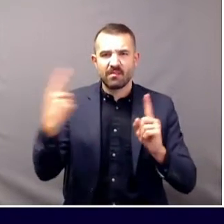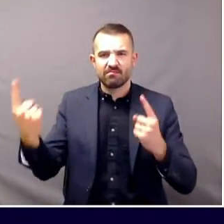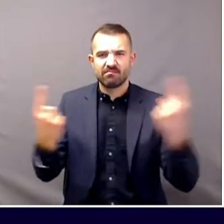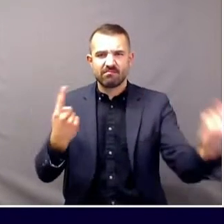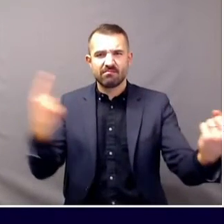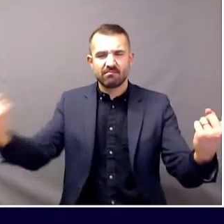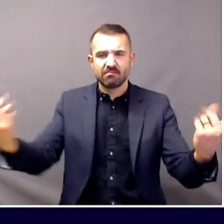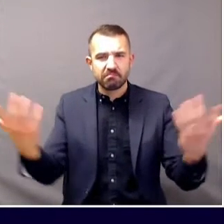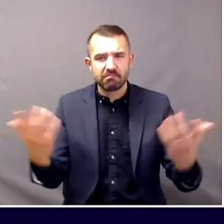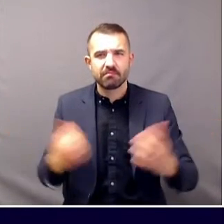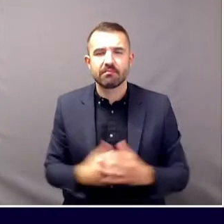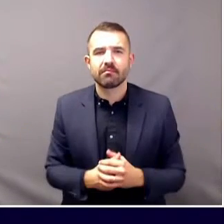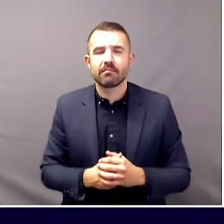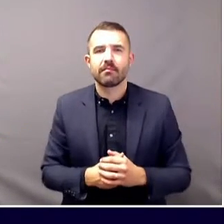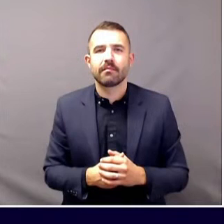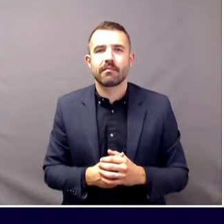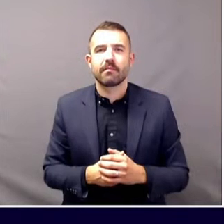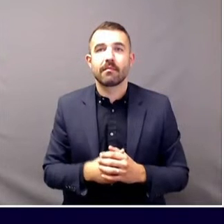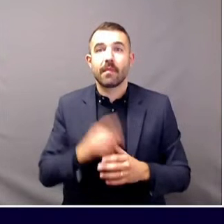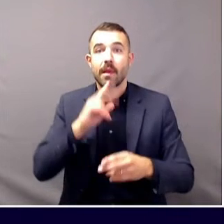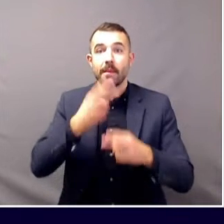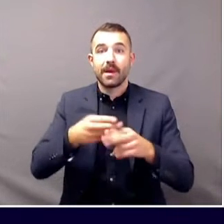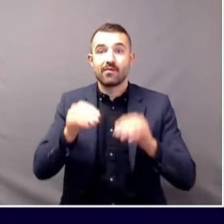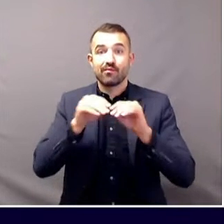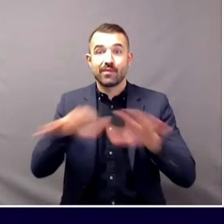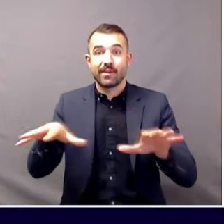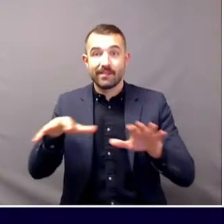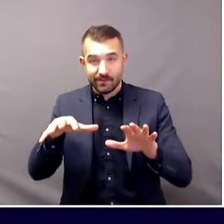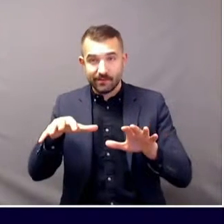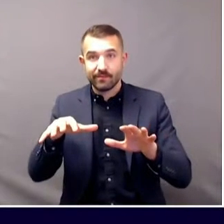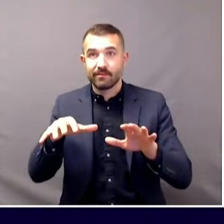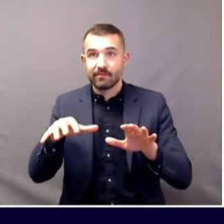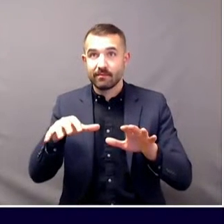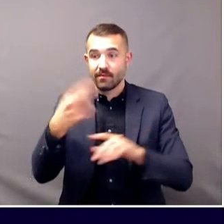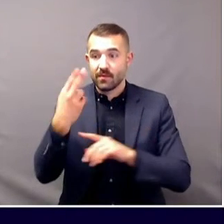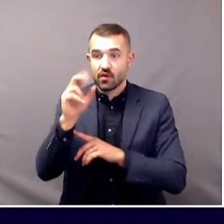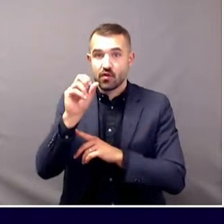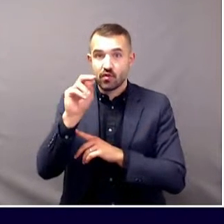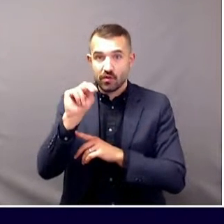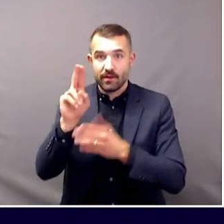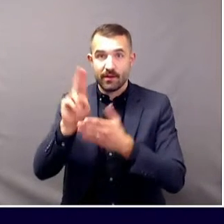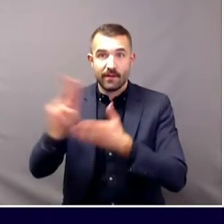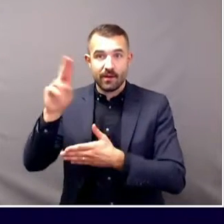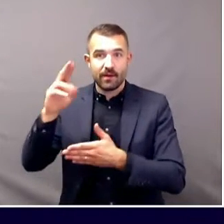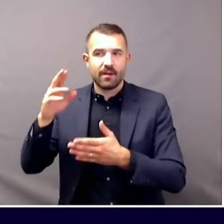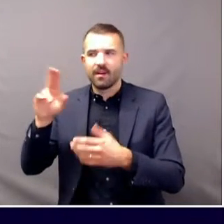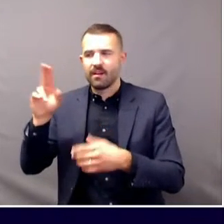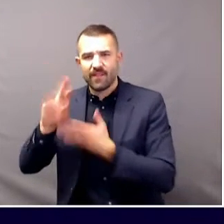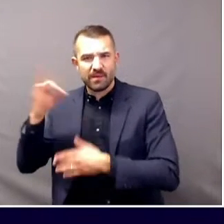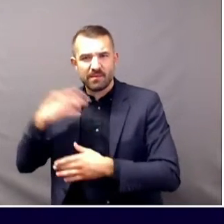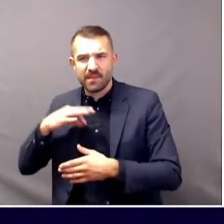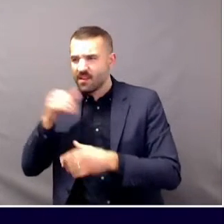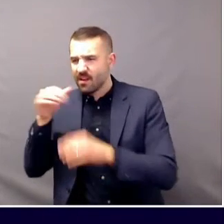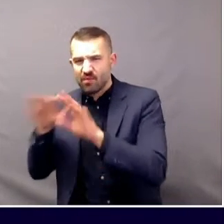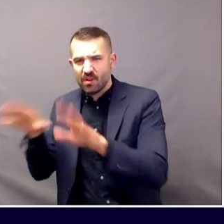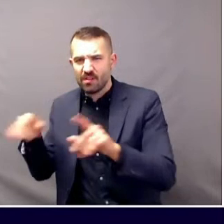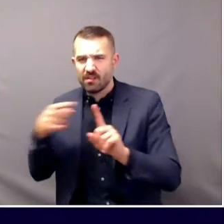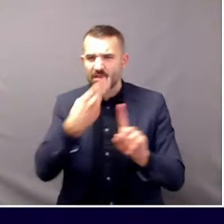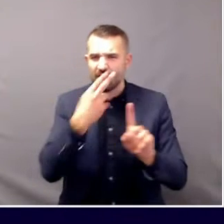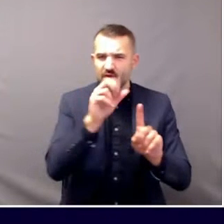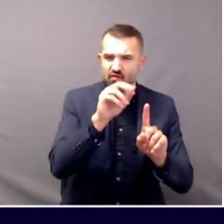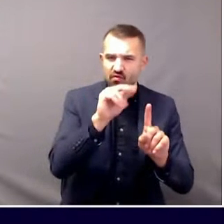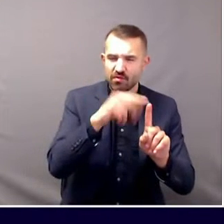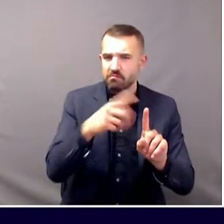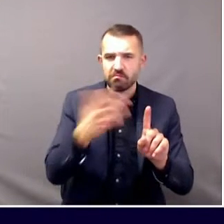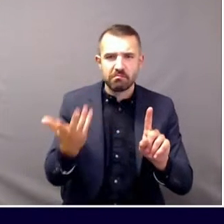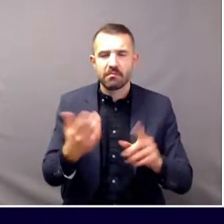Hassan classified as an outbreak, but the cases at UMaine were not? So one quick note there.